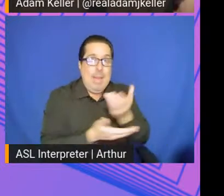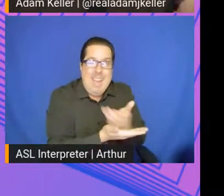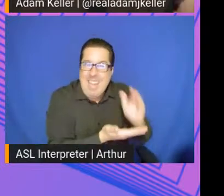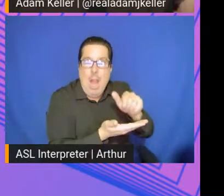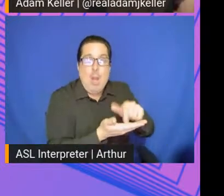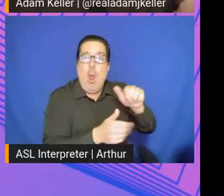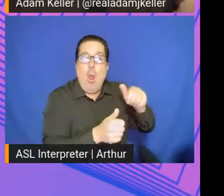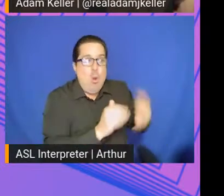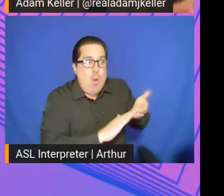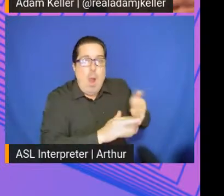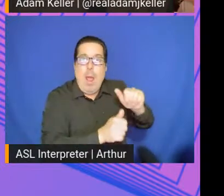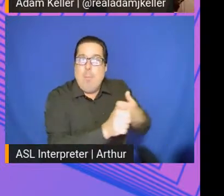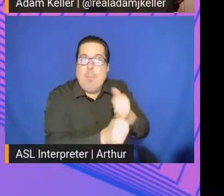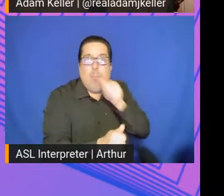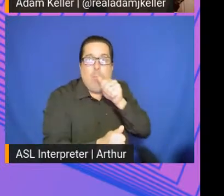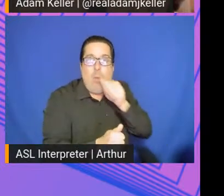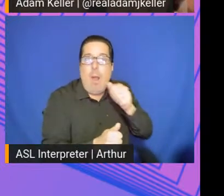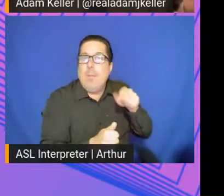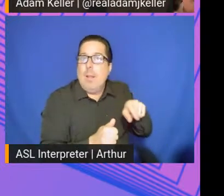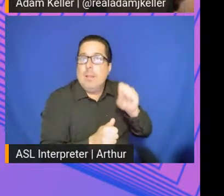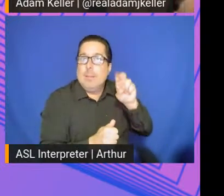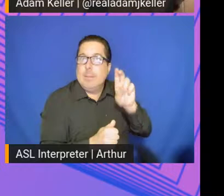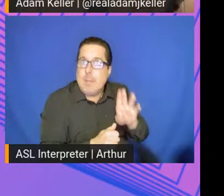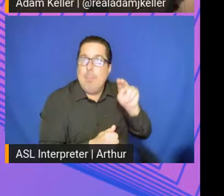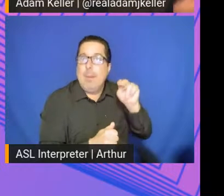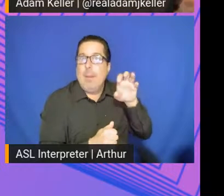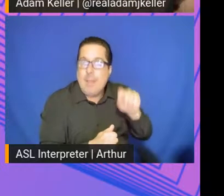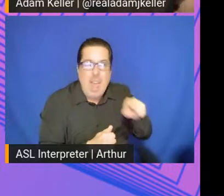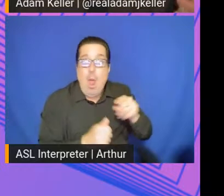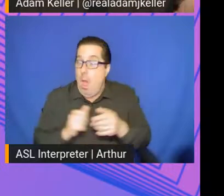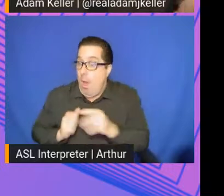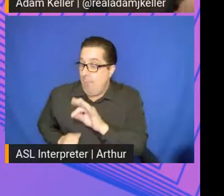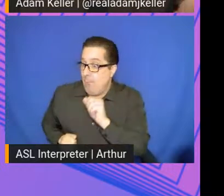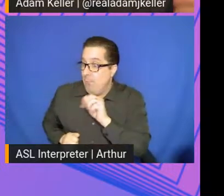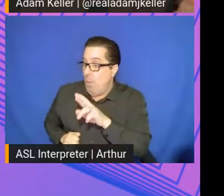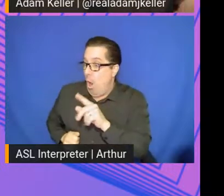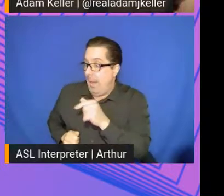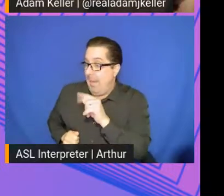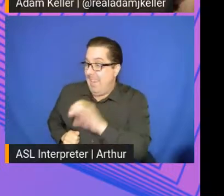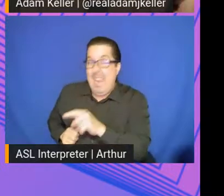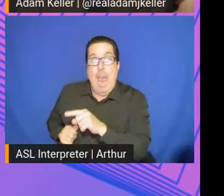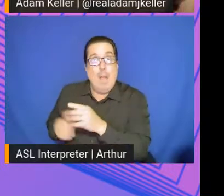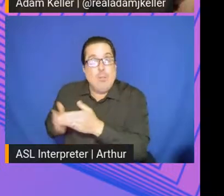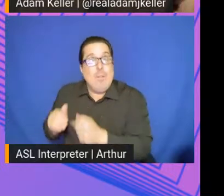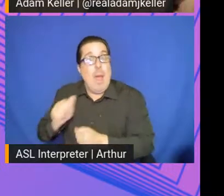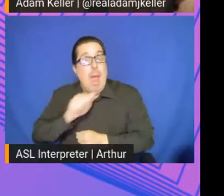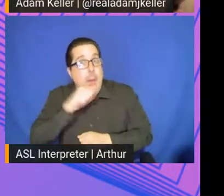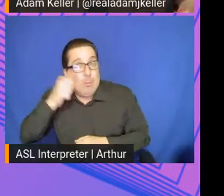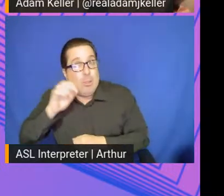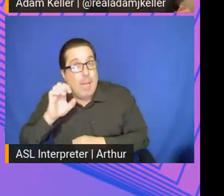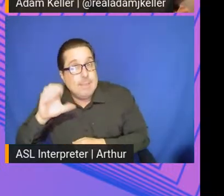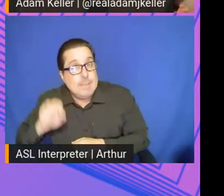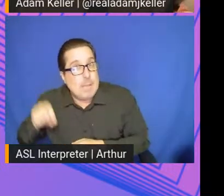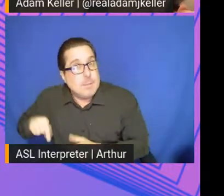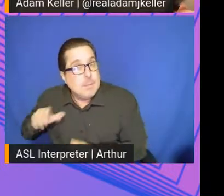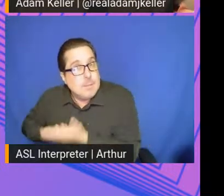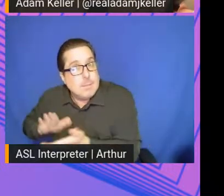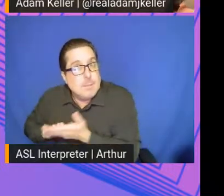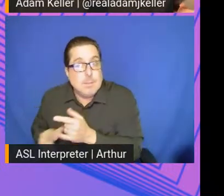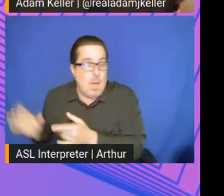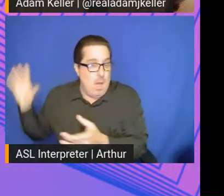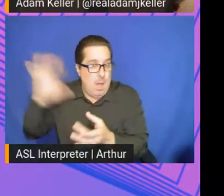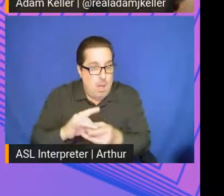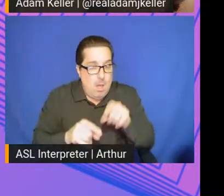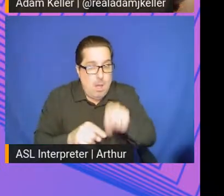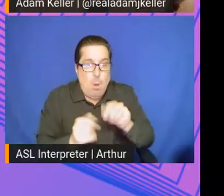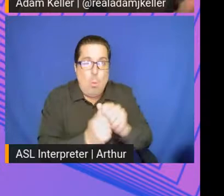subnet. It's going to create my Fargate service in Amazon ECS. In this case, we're passing in a cluster,